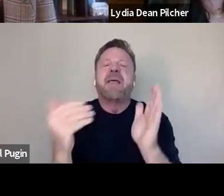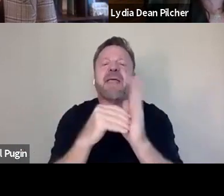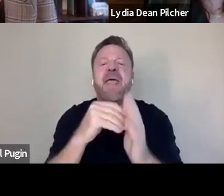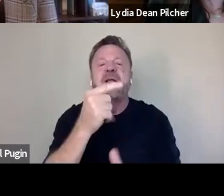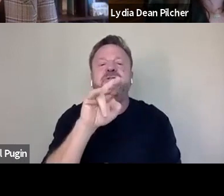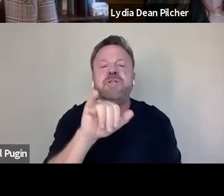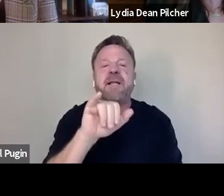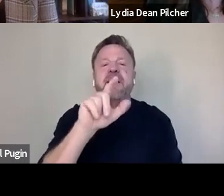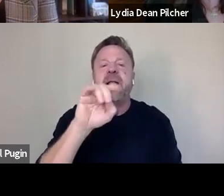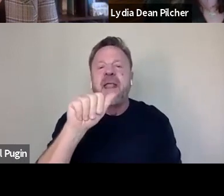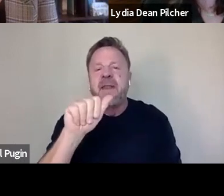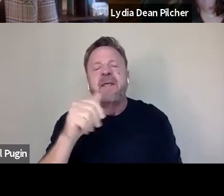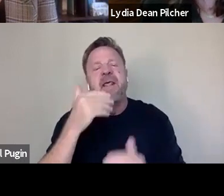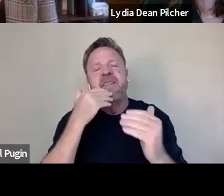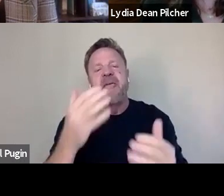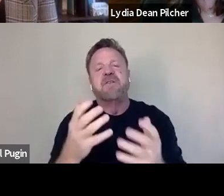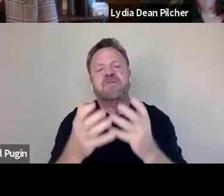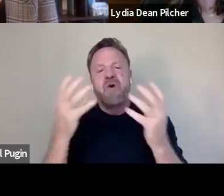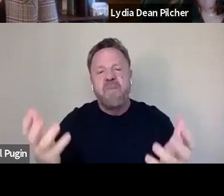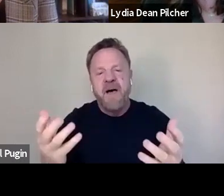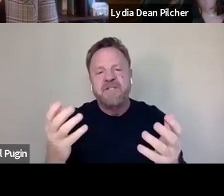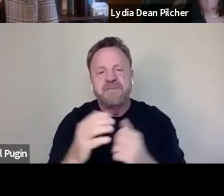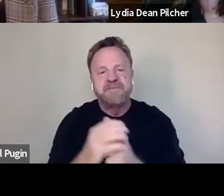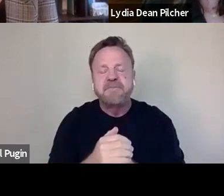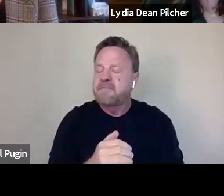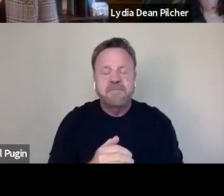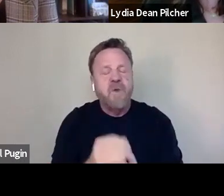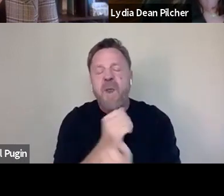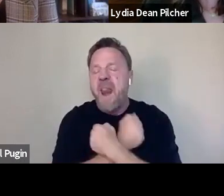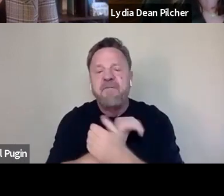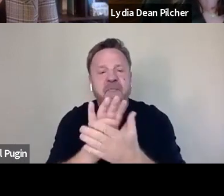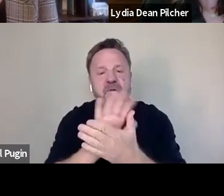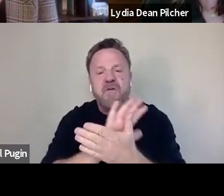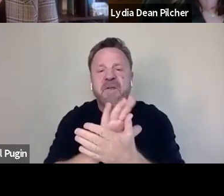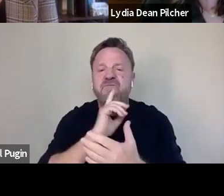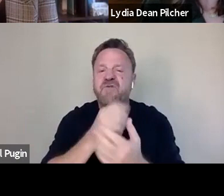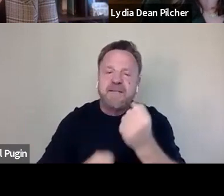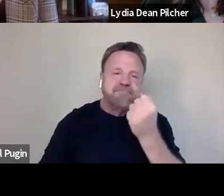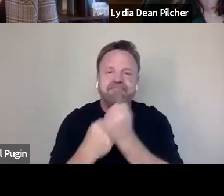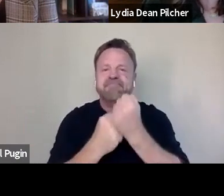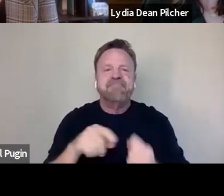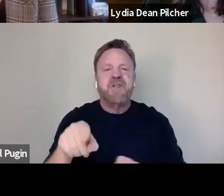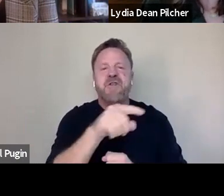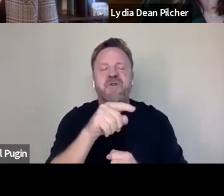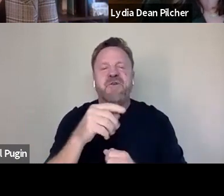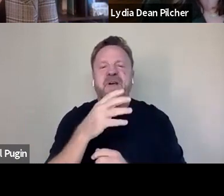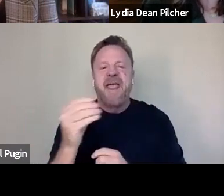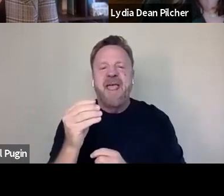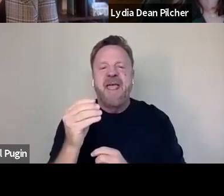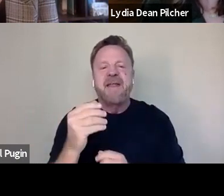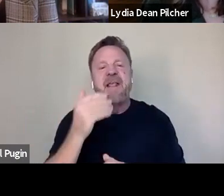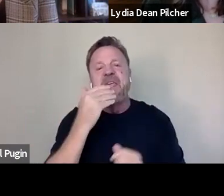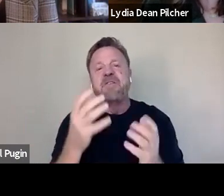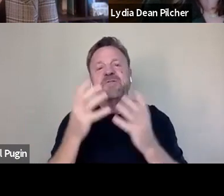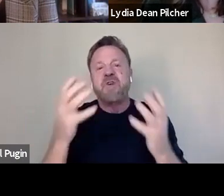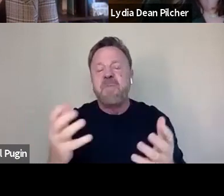Ginny, Lydia, thank you so much. We love the movie. We're behind you. And thank you so much